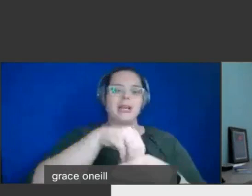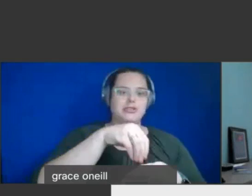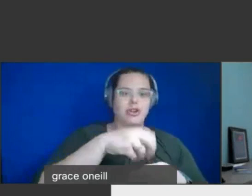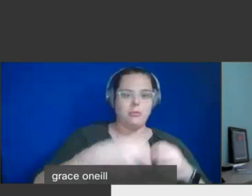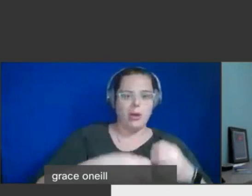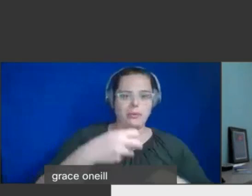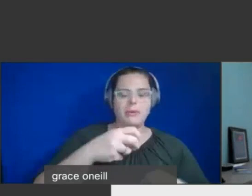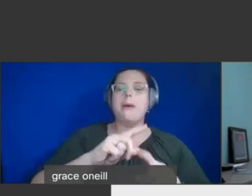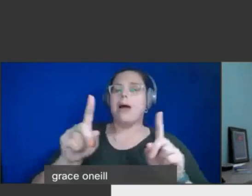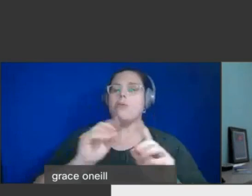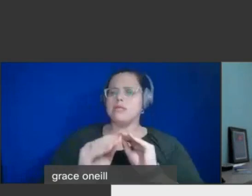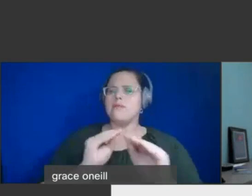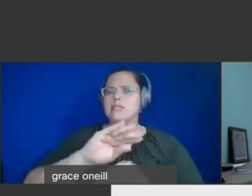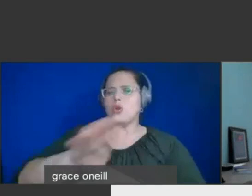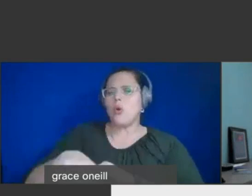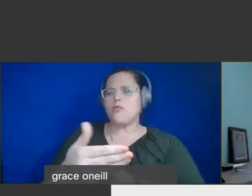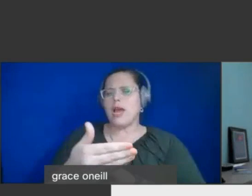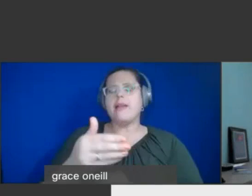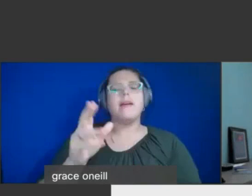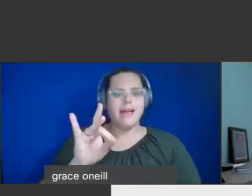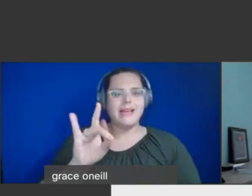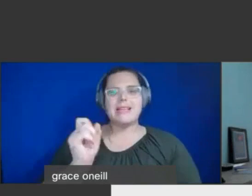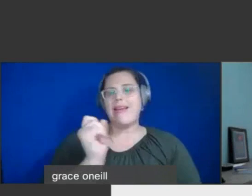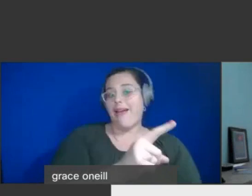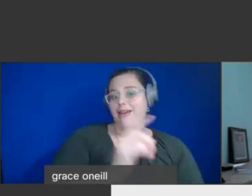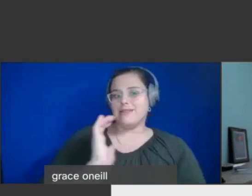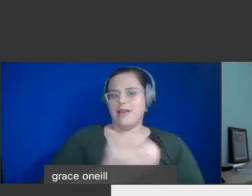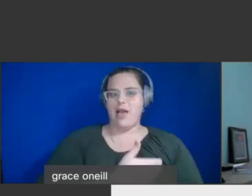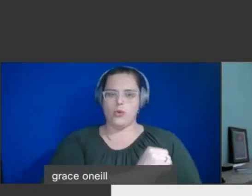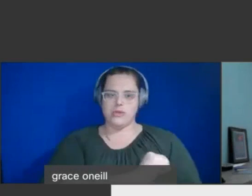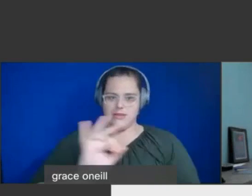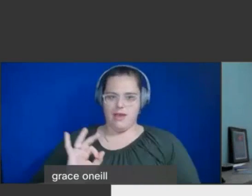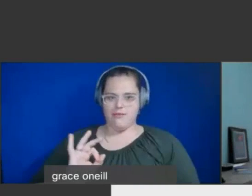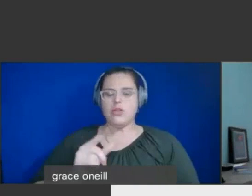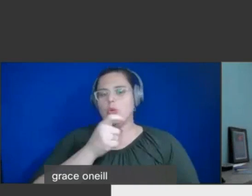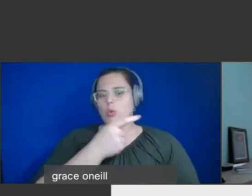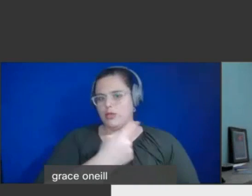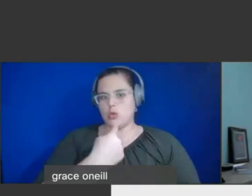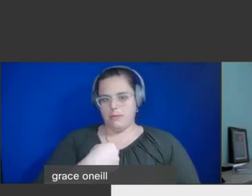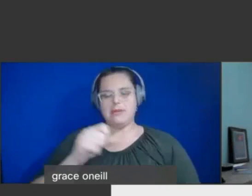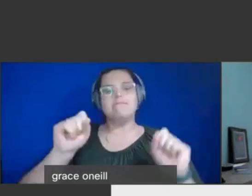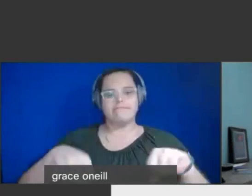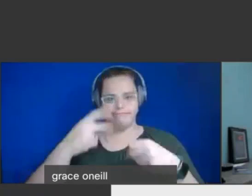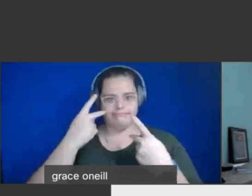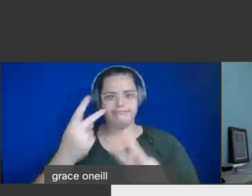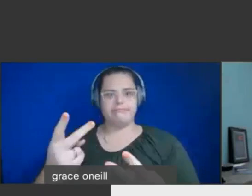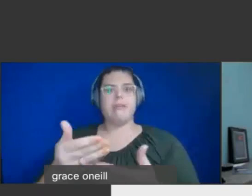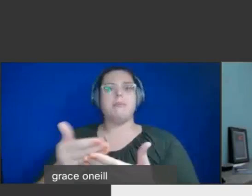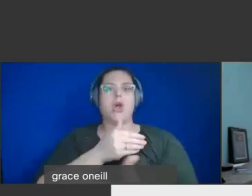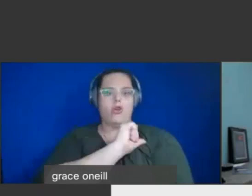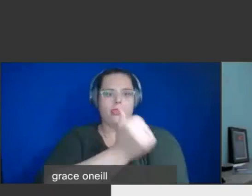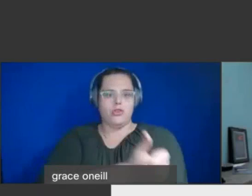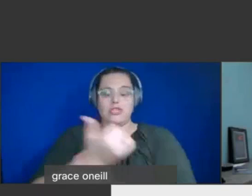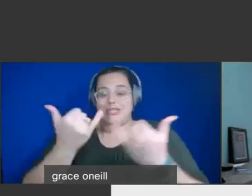cured overnight. I have double checked with our staff, who are now able to see those prior